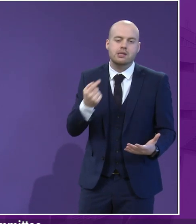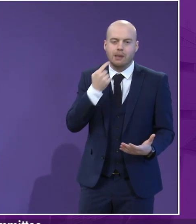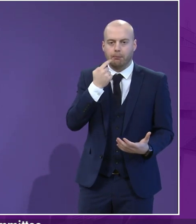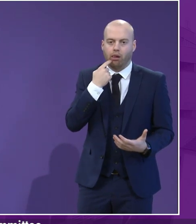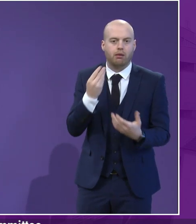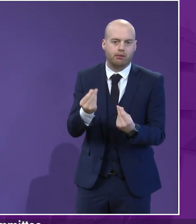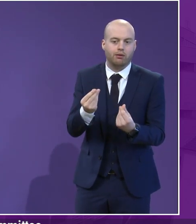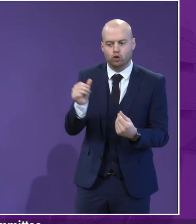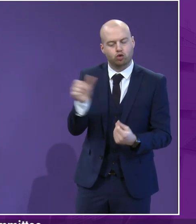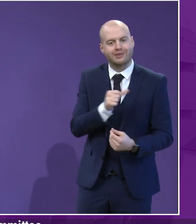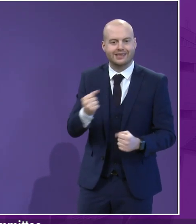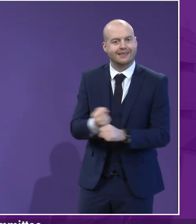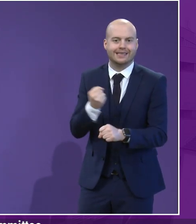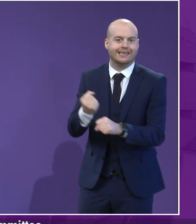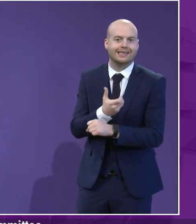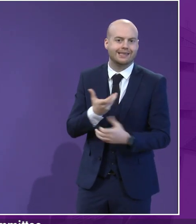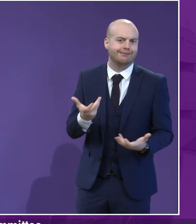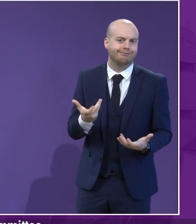there should be a much more preemptive